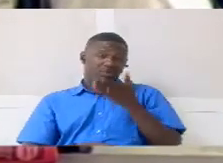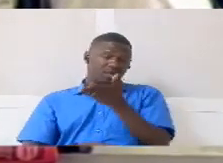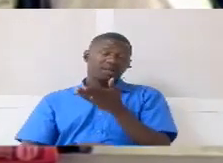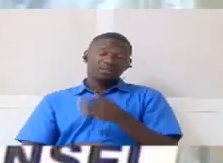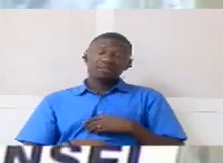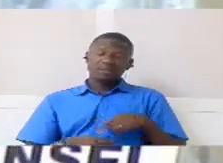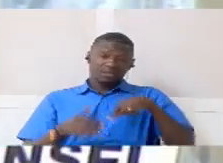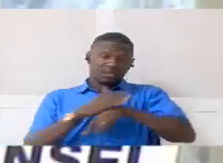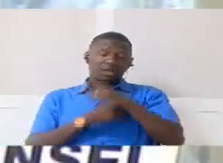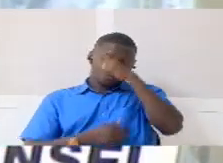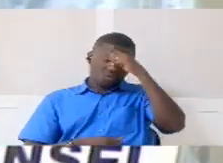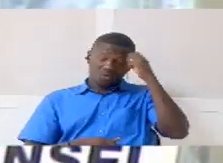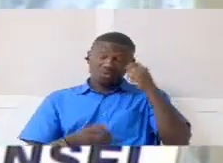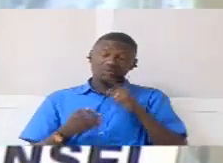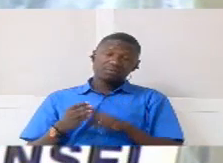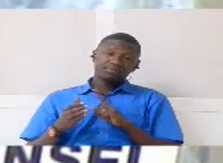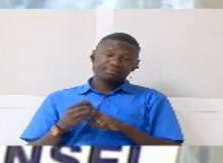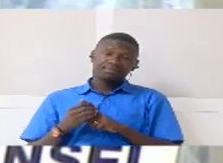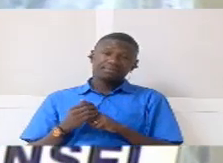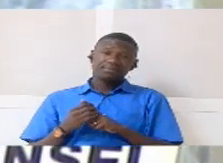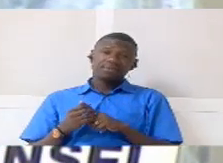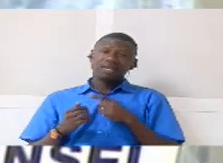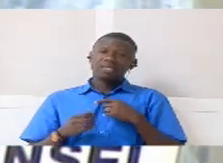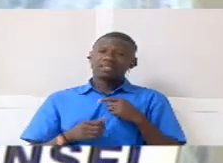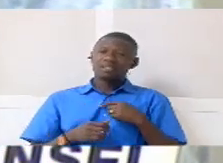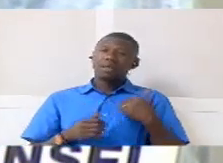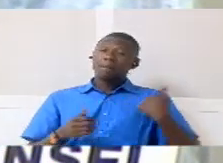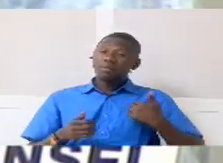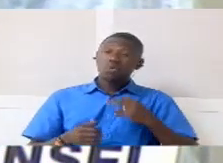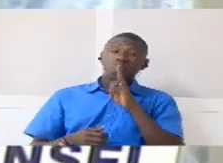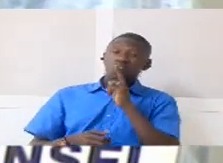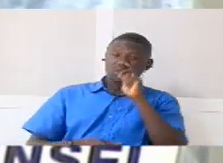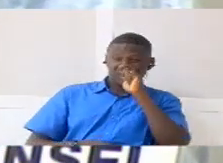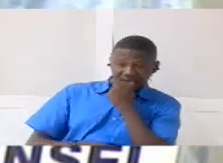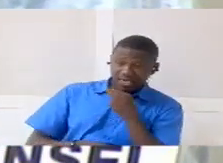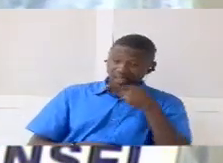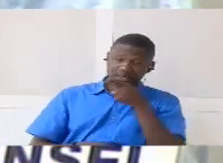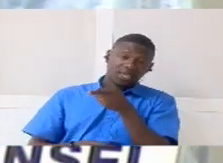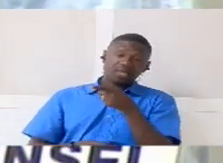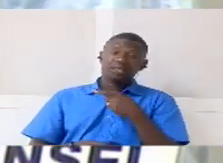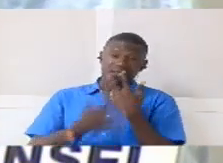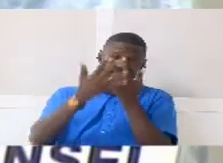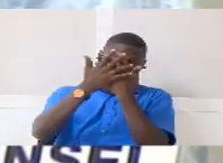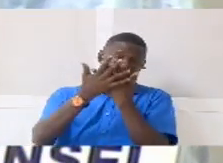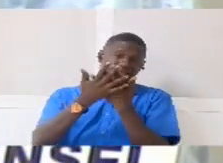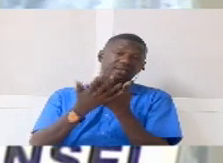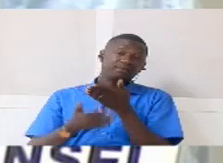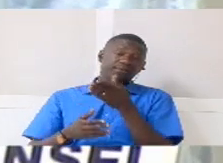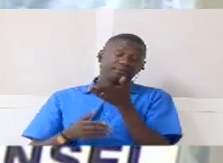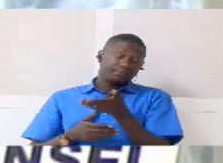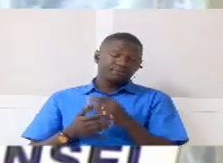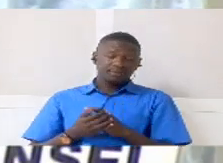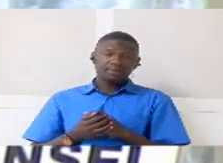duoku okono. And the deaths in the prison. Anin sayalu meluke kaso bundala.